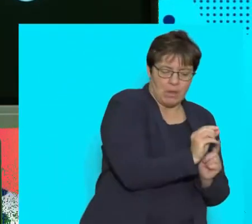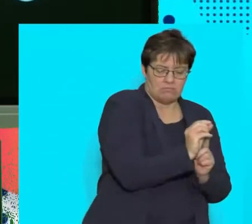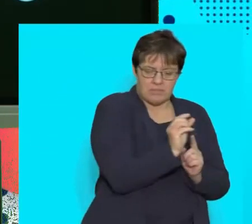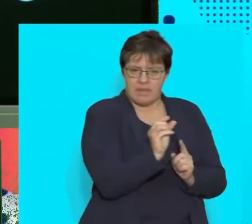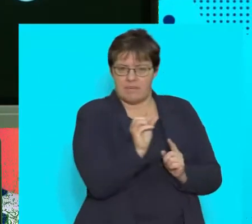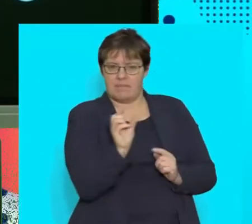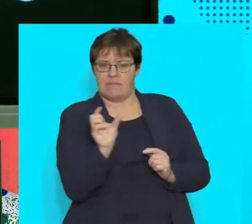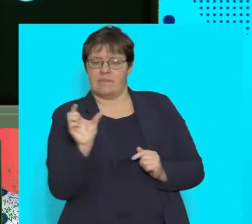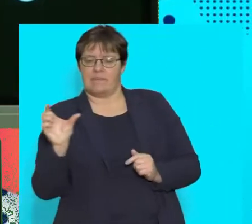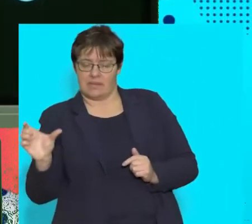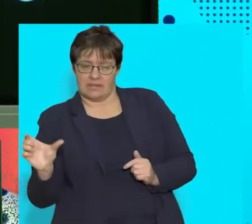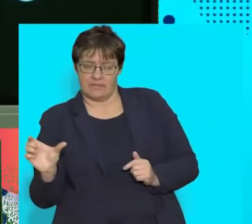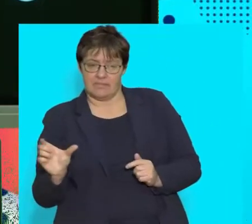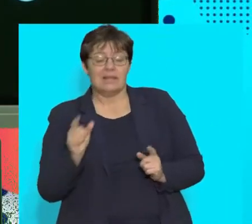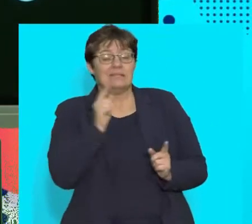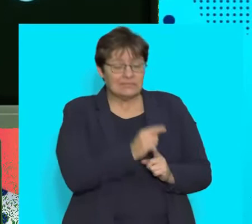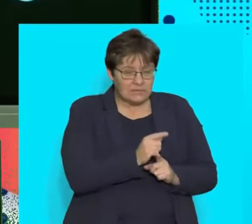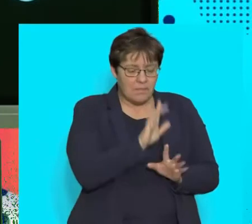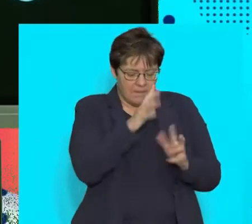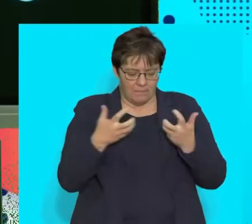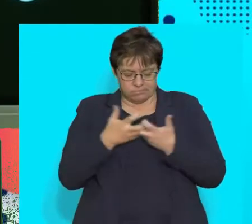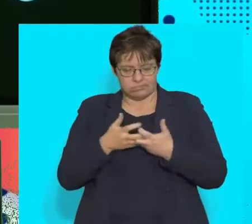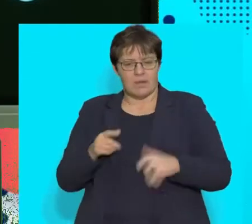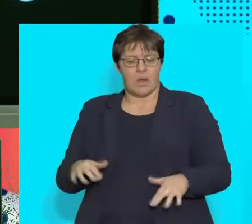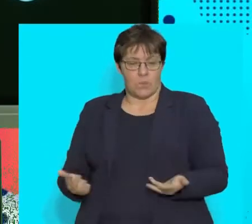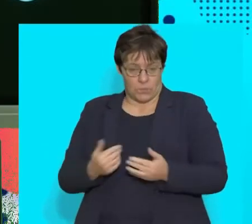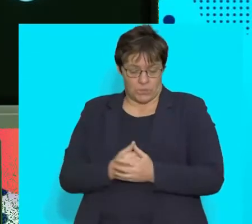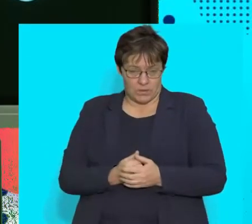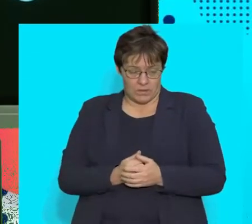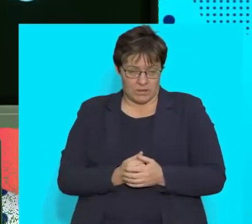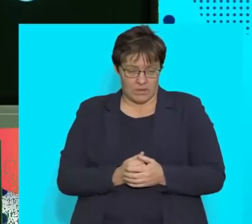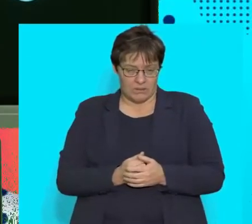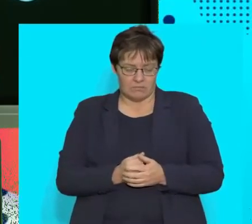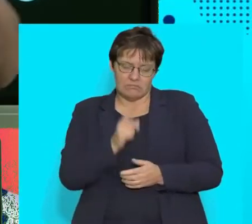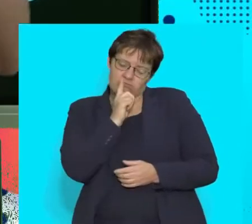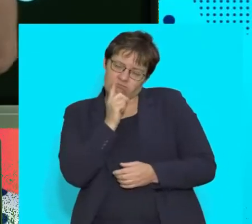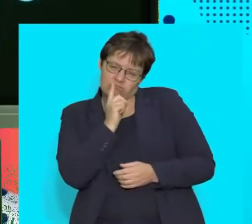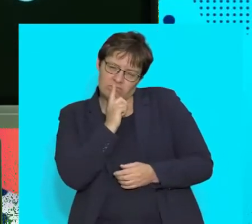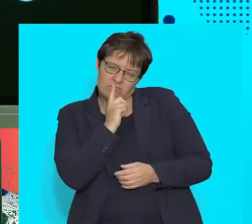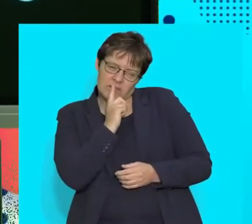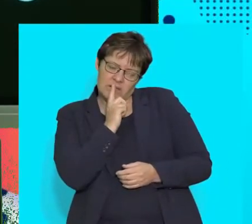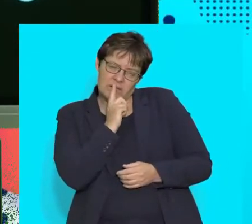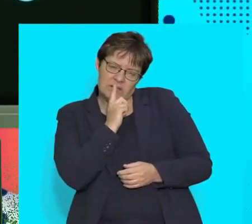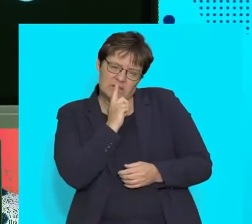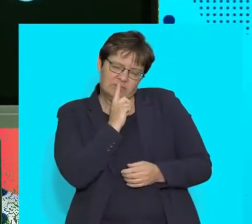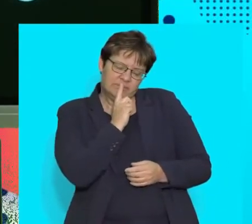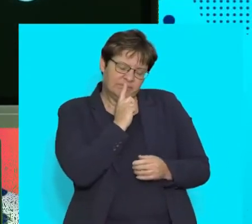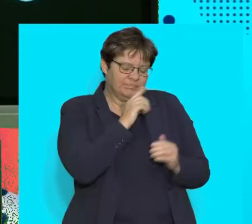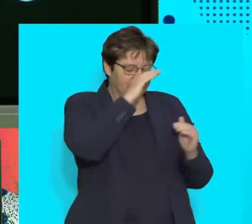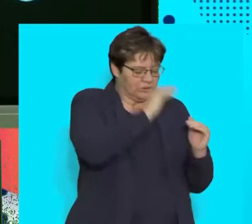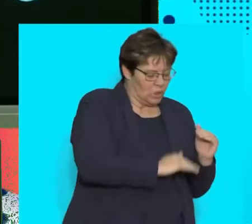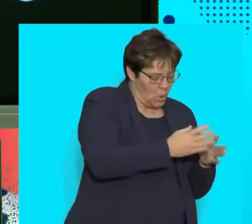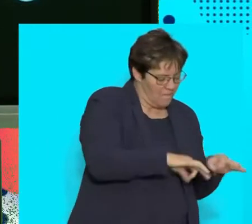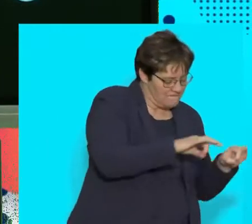got to decide how that's going to fit in. So you look at your graph and you say, what's my lowest value? What's